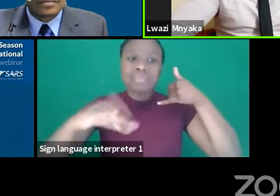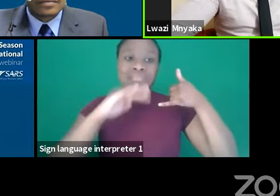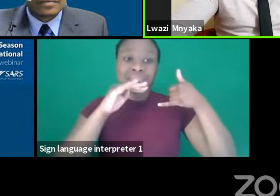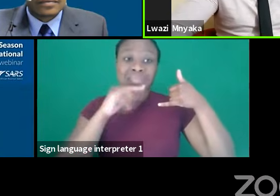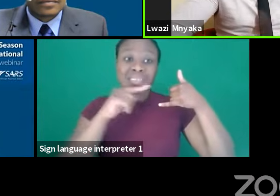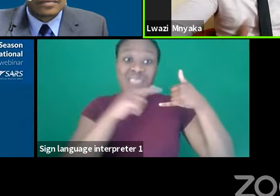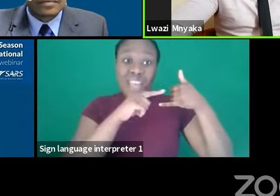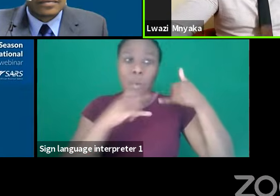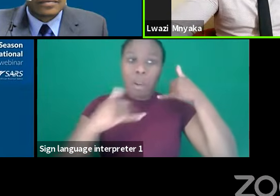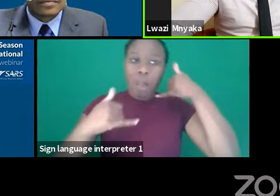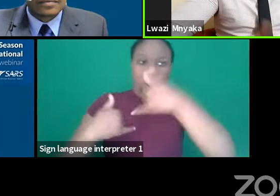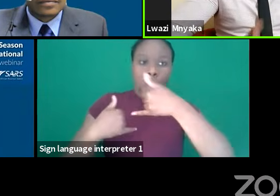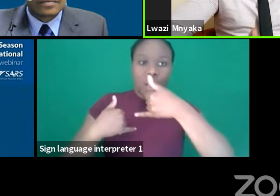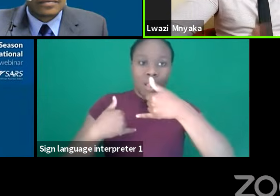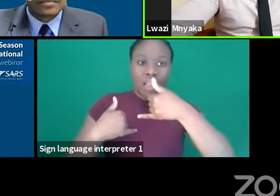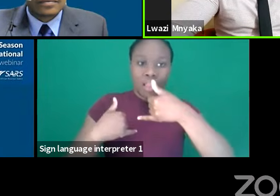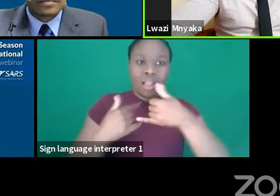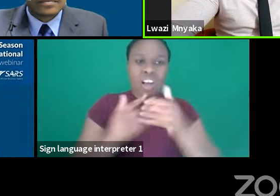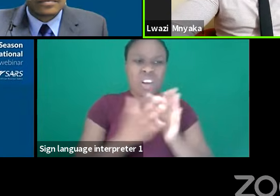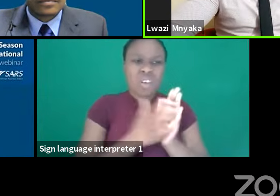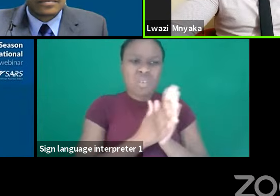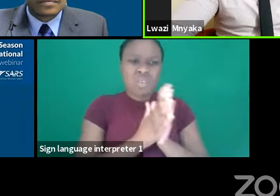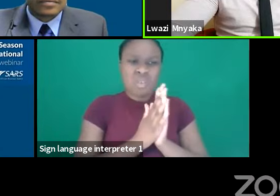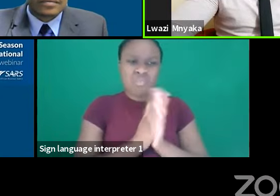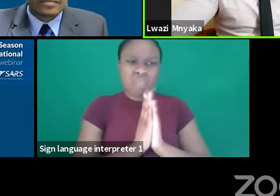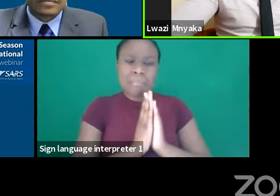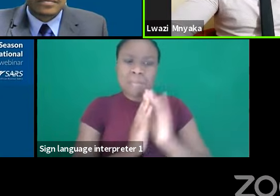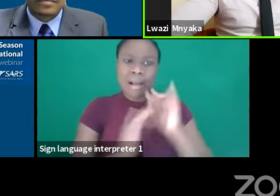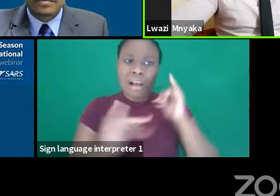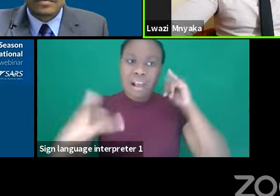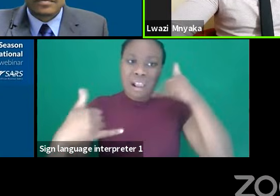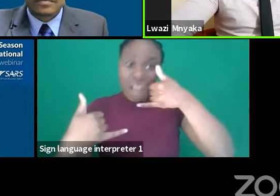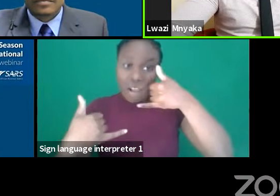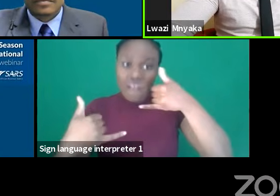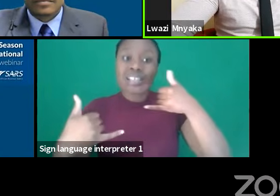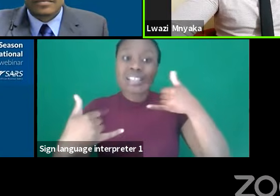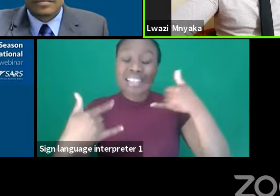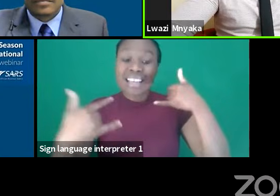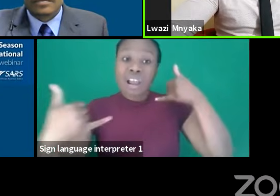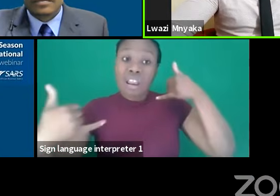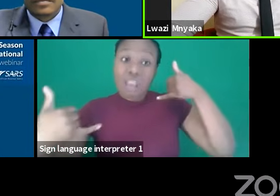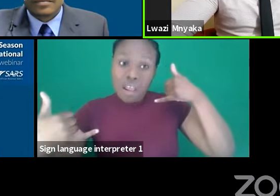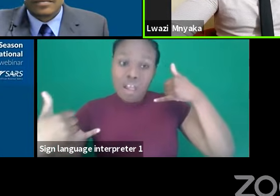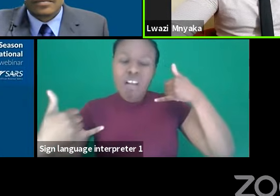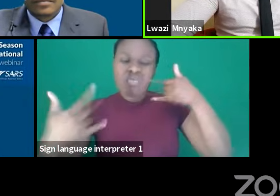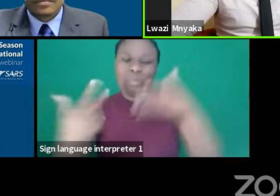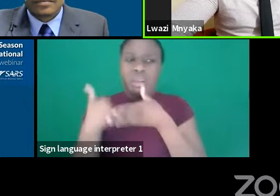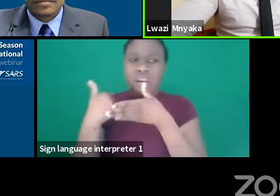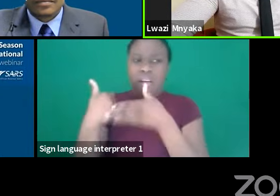instead. That would be the quickest way to resolve the issue. Currently on the SARS website,